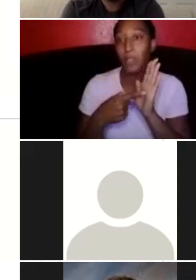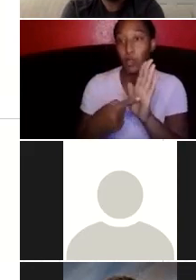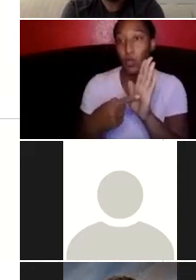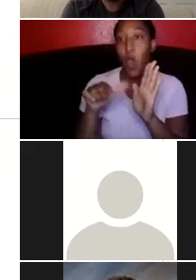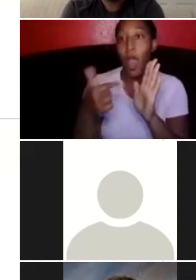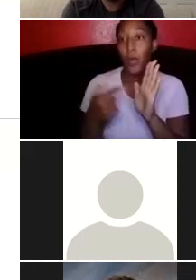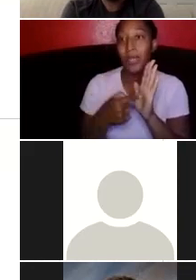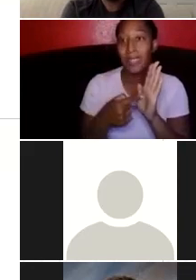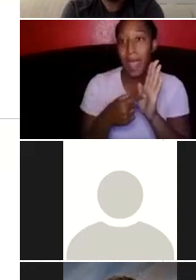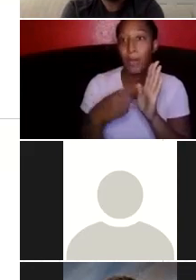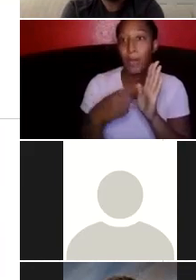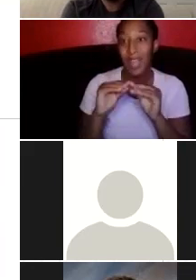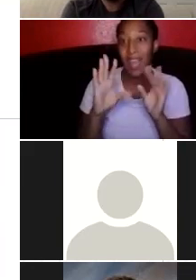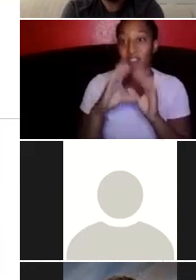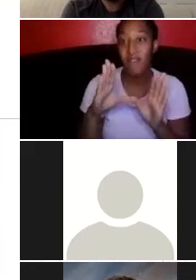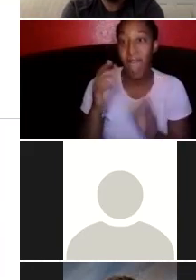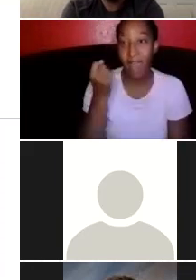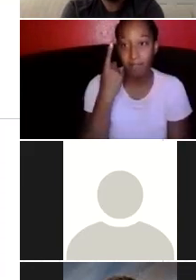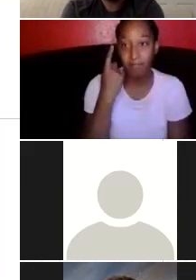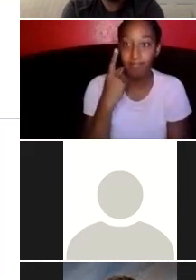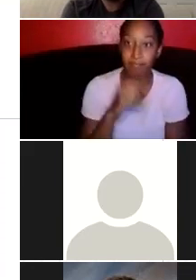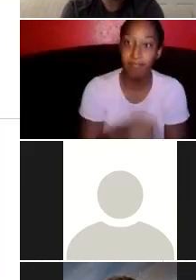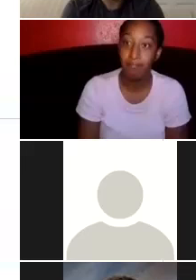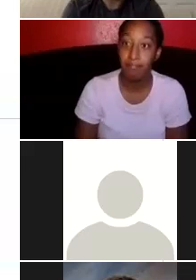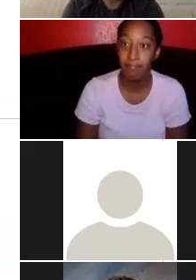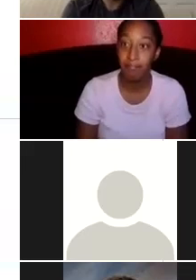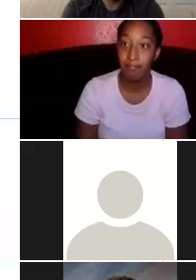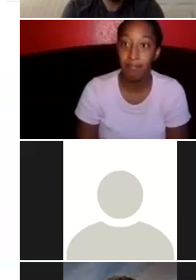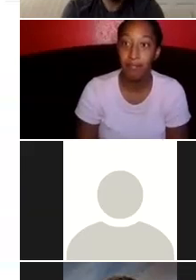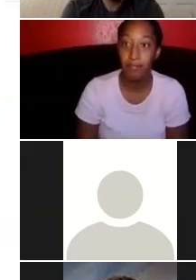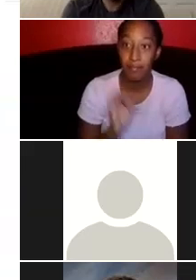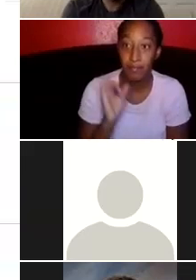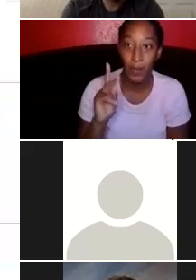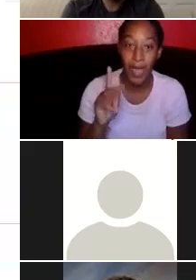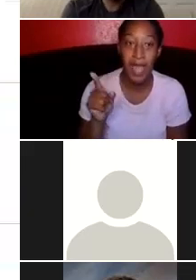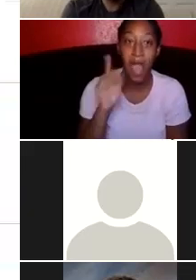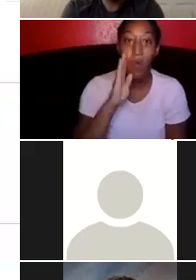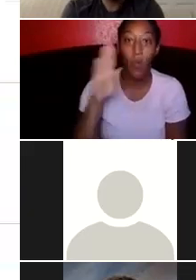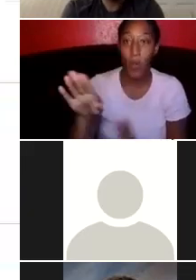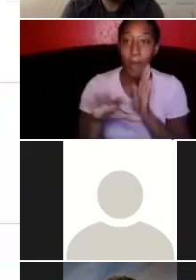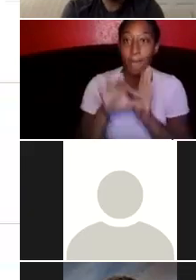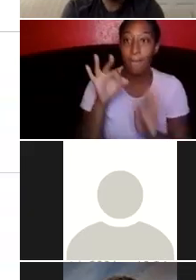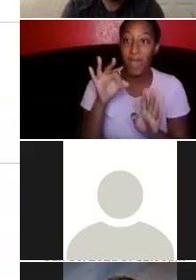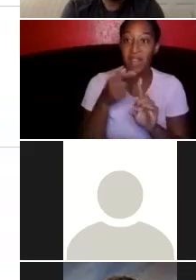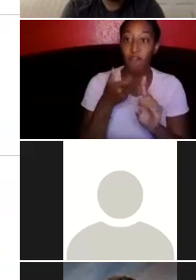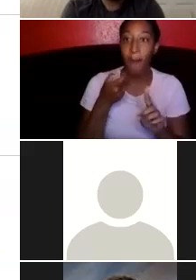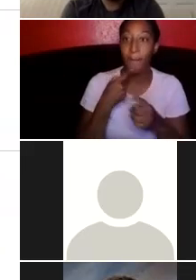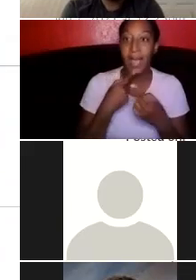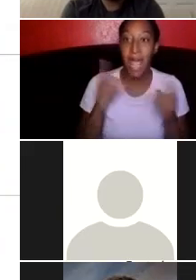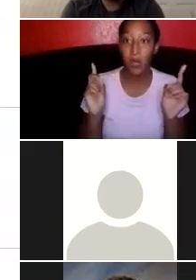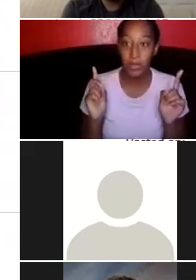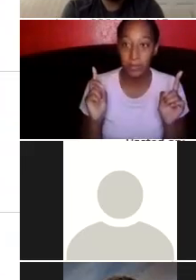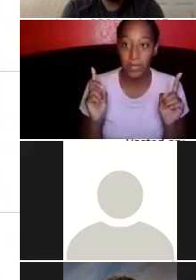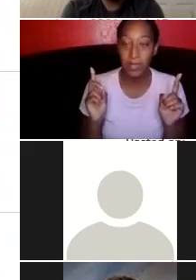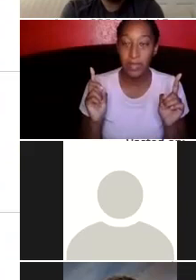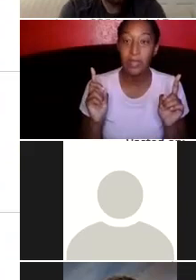Let's see here. So I'm going to go in the announcements and I'm going to go into, remember